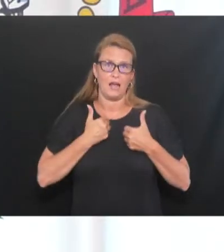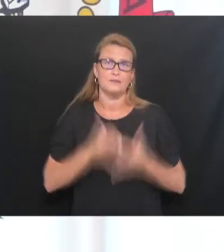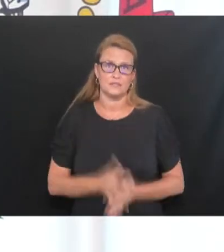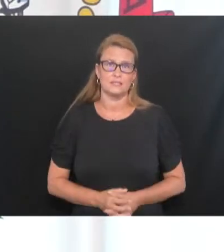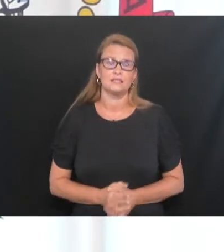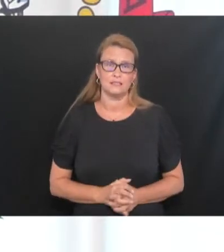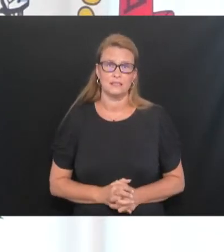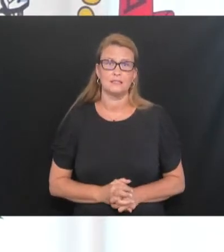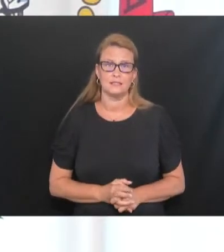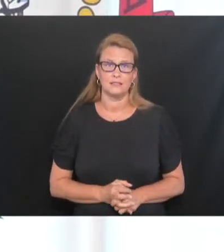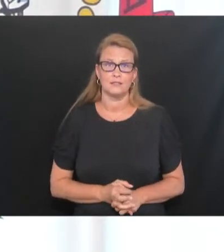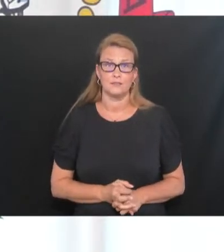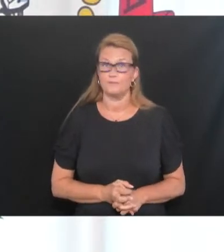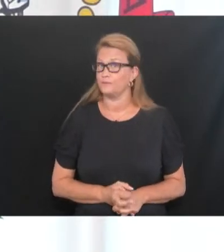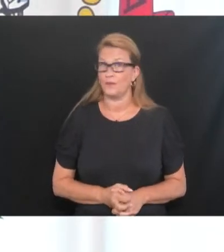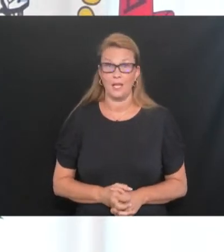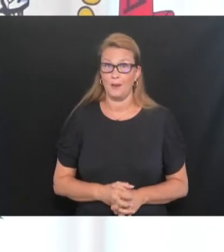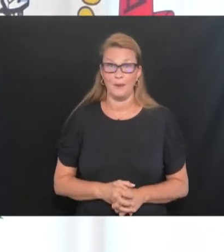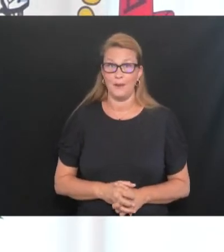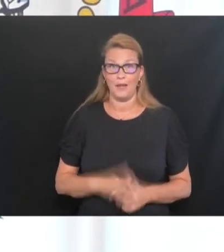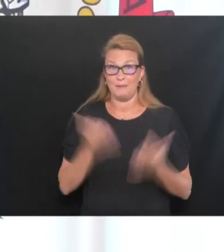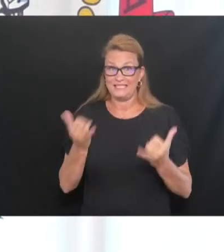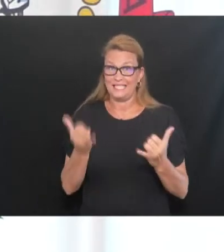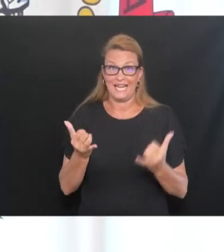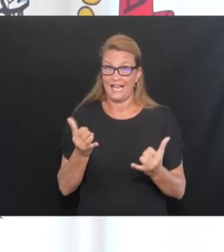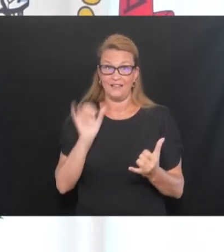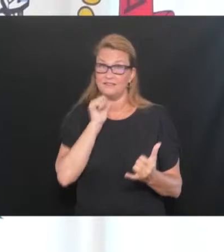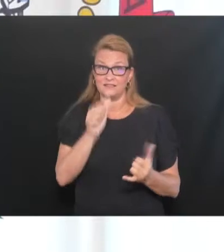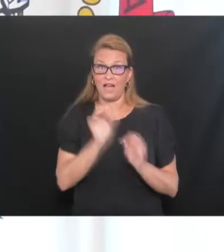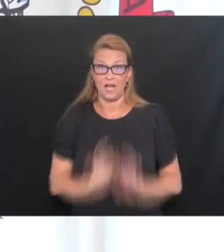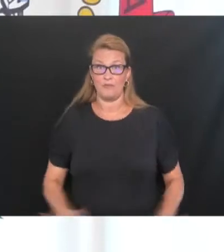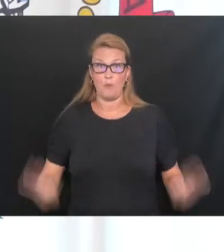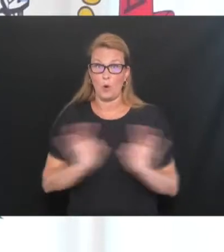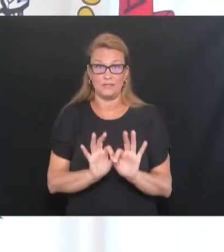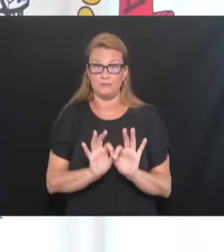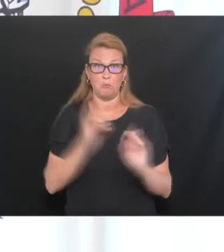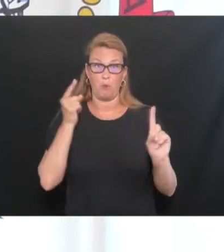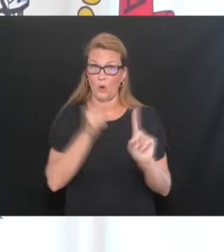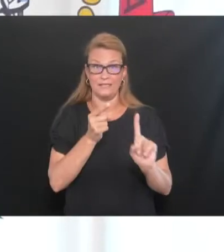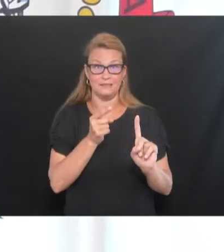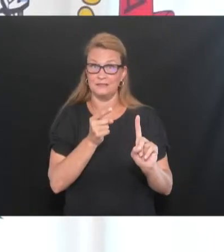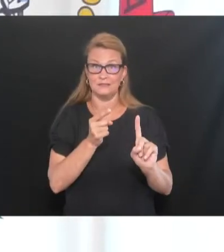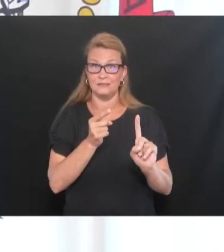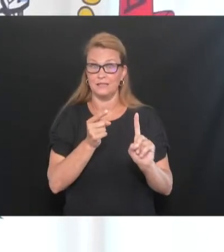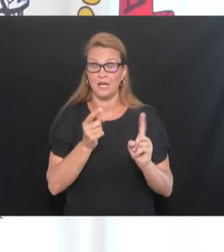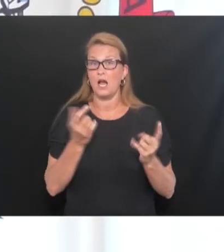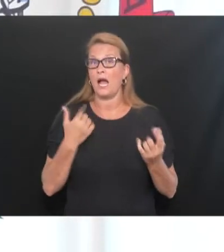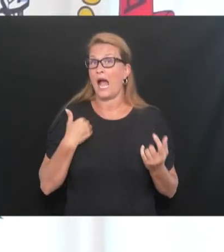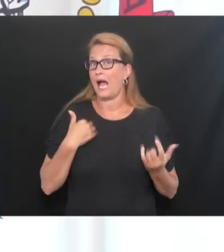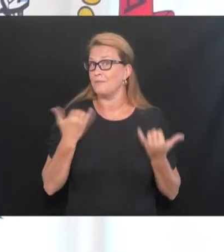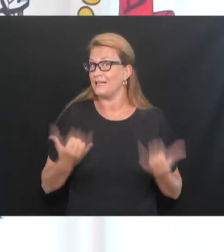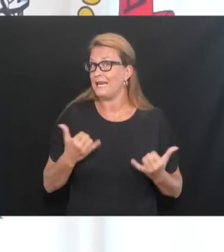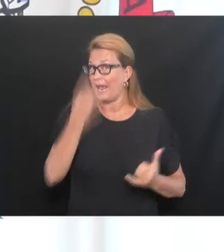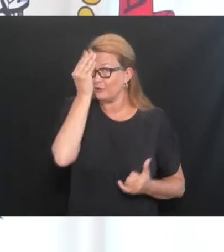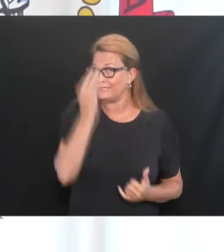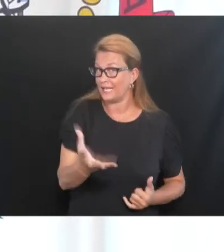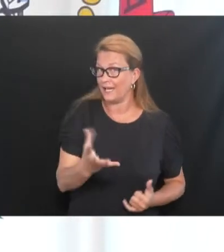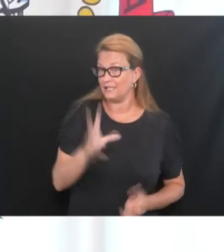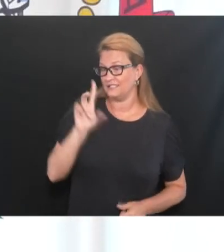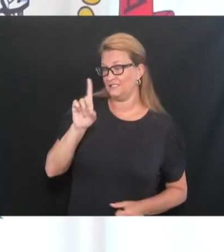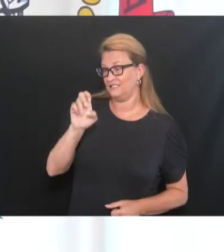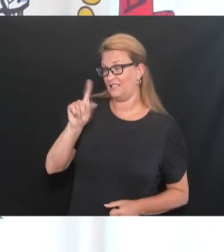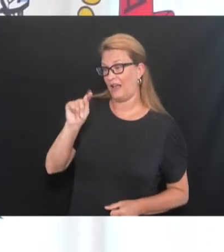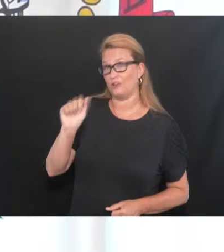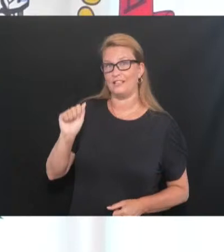theirs. But Kenny, we aren't here to do that today. We're today saying this Delta variant is right on